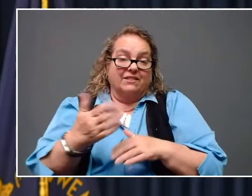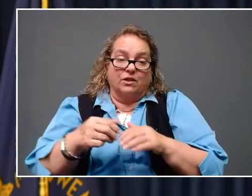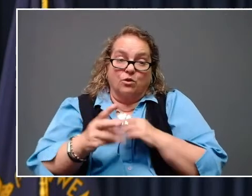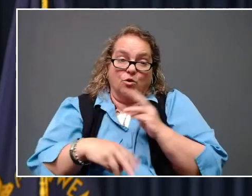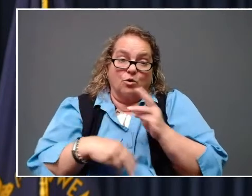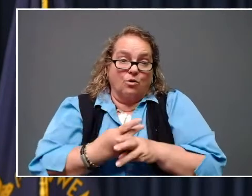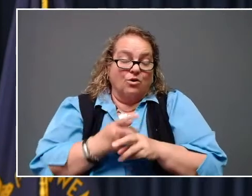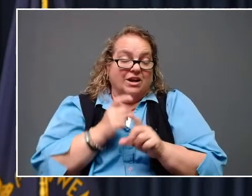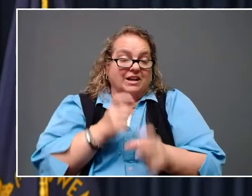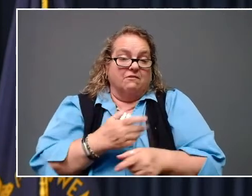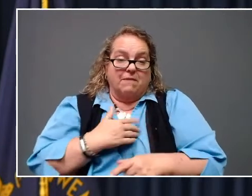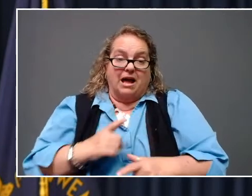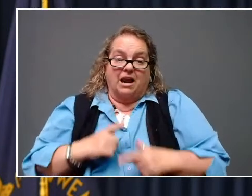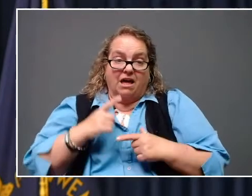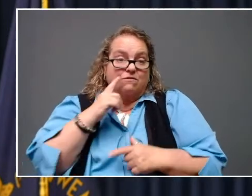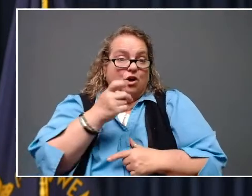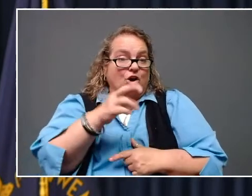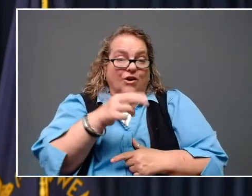for her any moment.